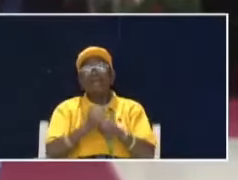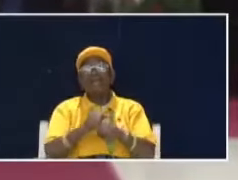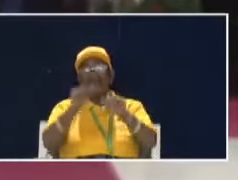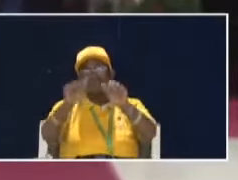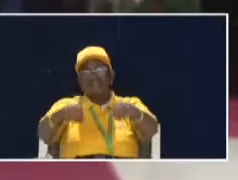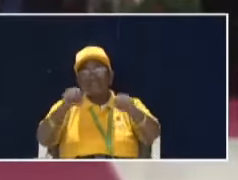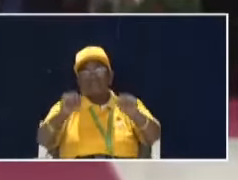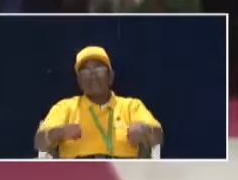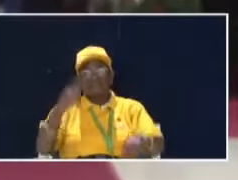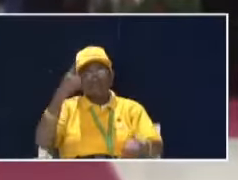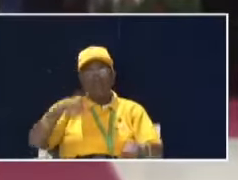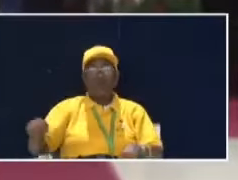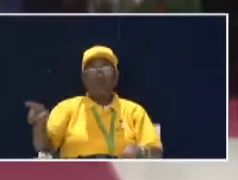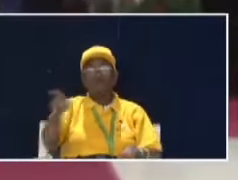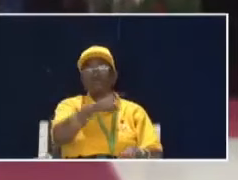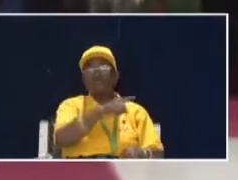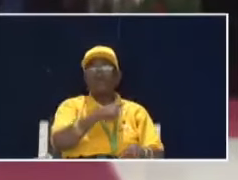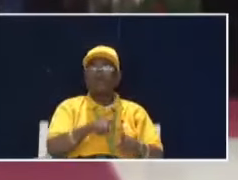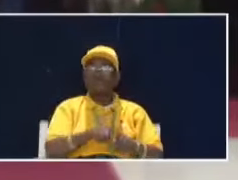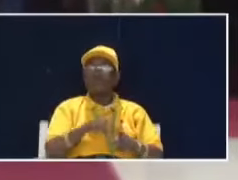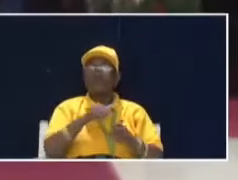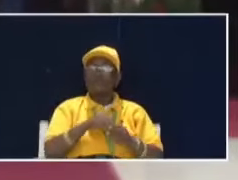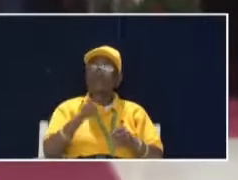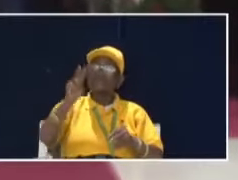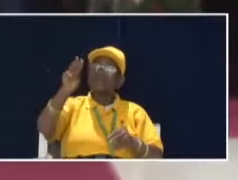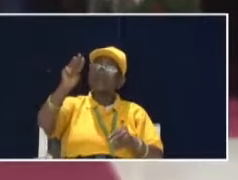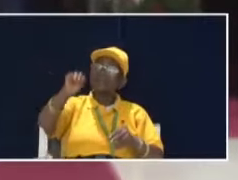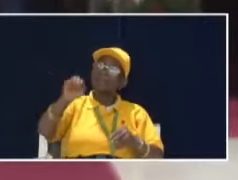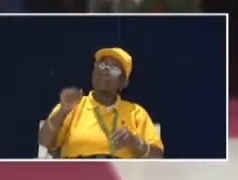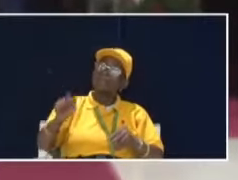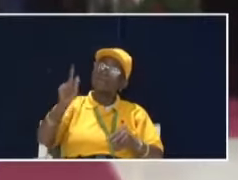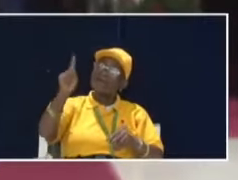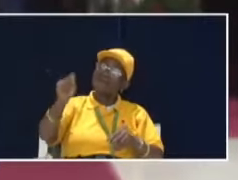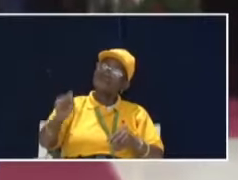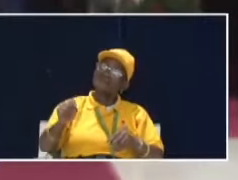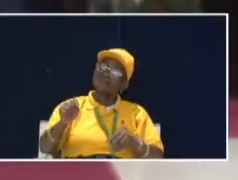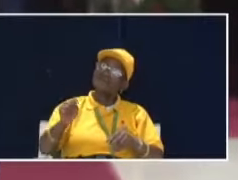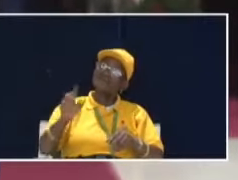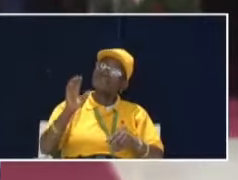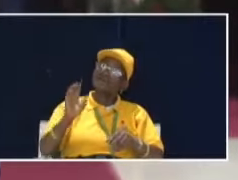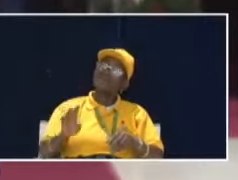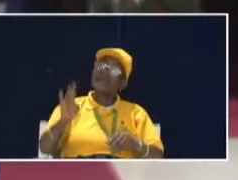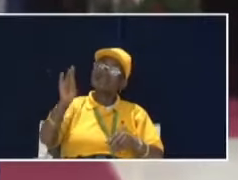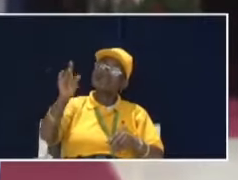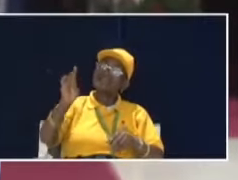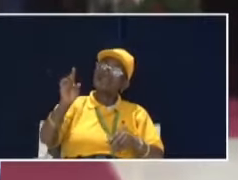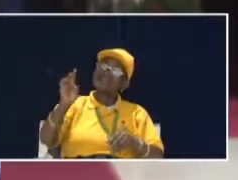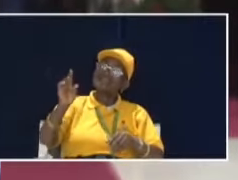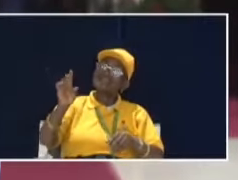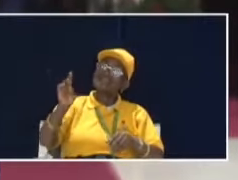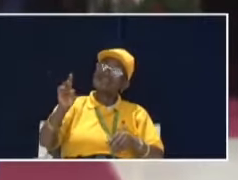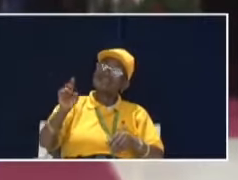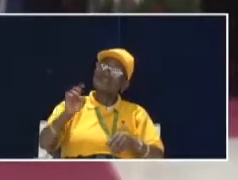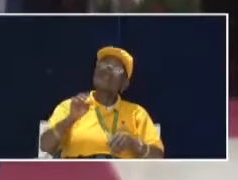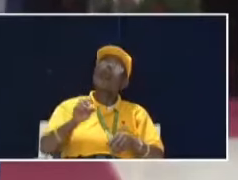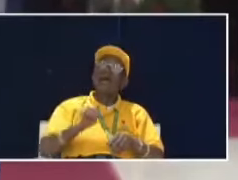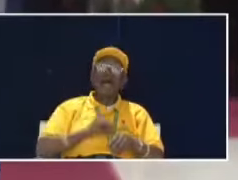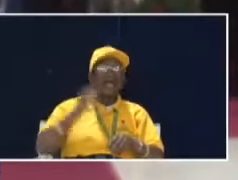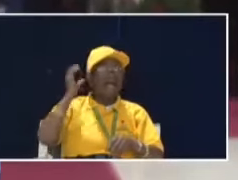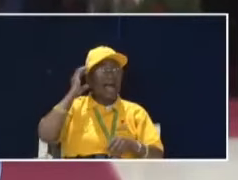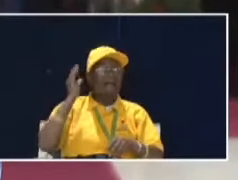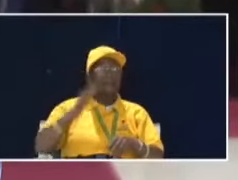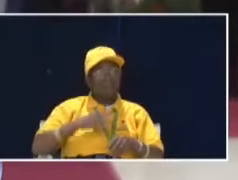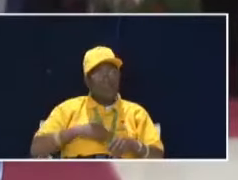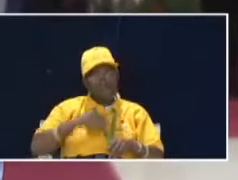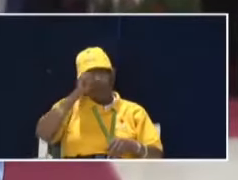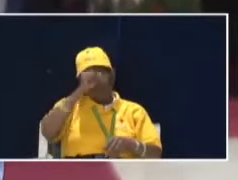And in Matthew 17, from verse 1 to 9, and I think I heard my son making reference to that passage.